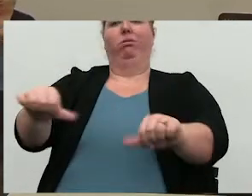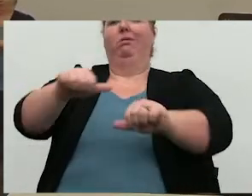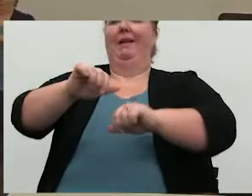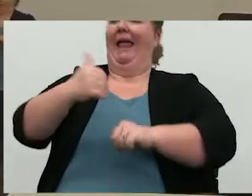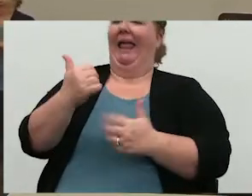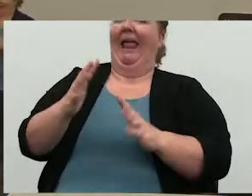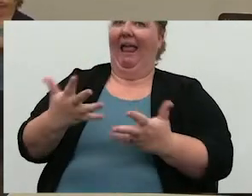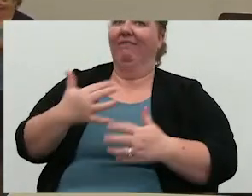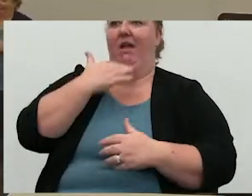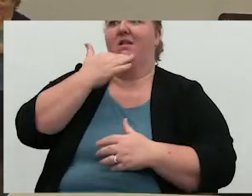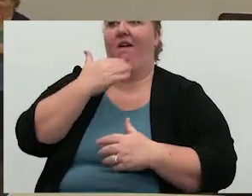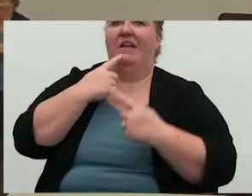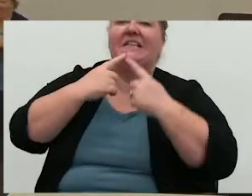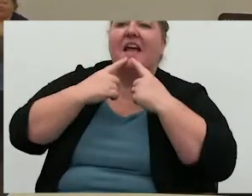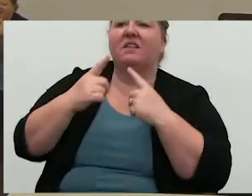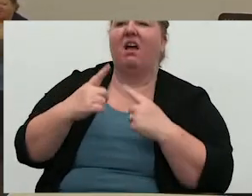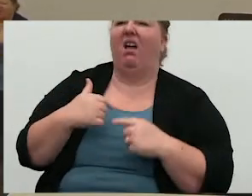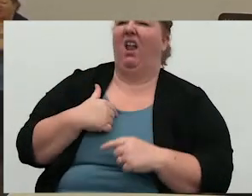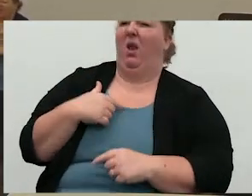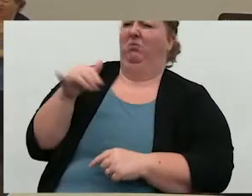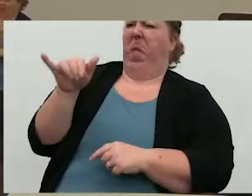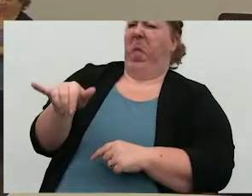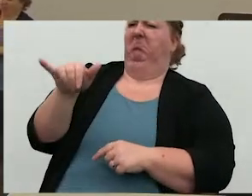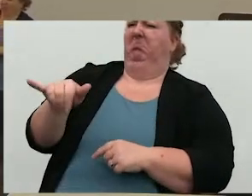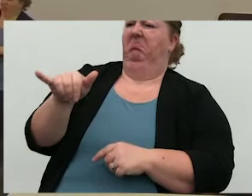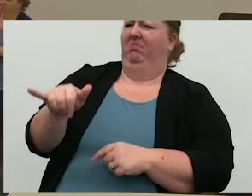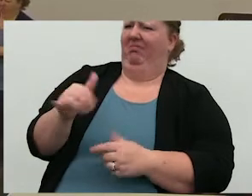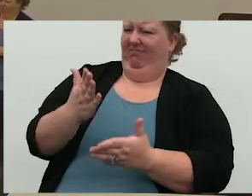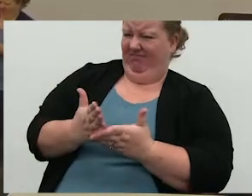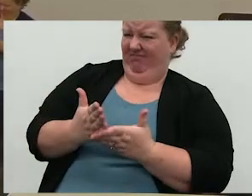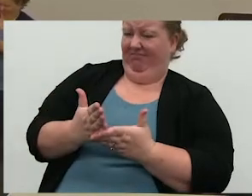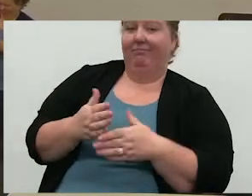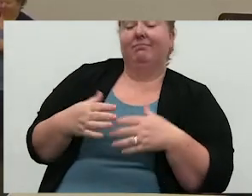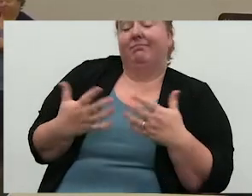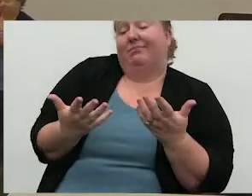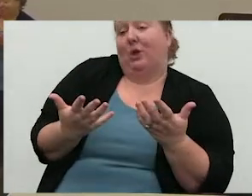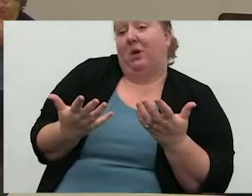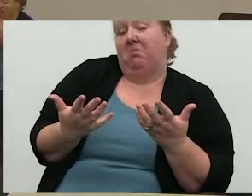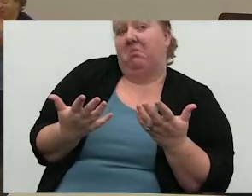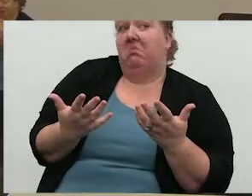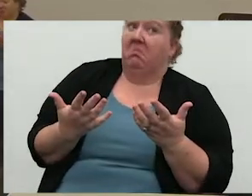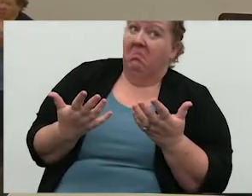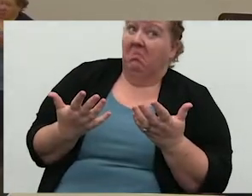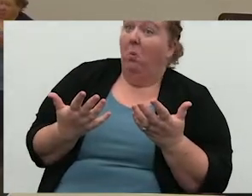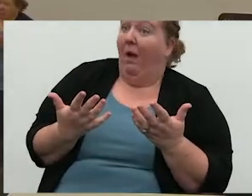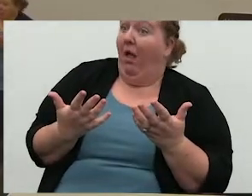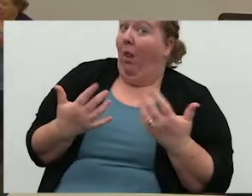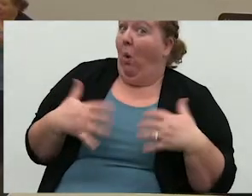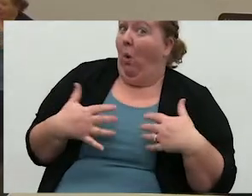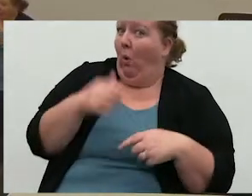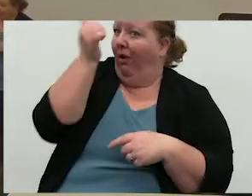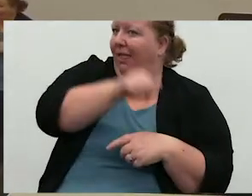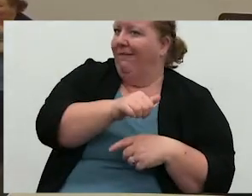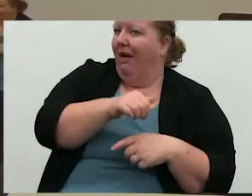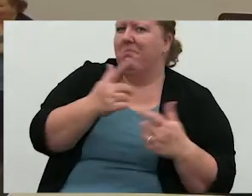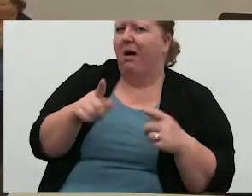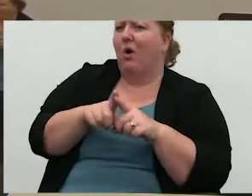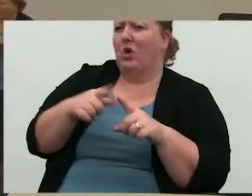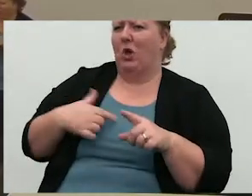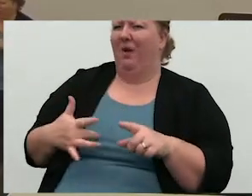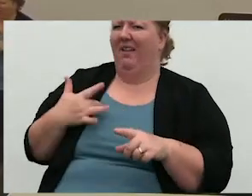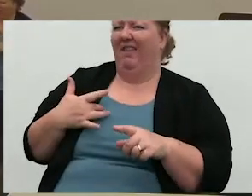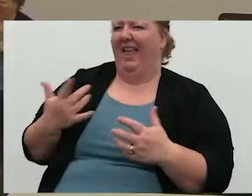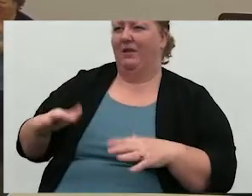had enough data. And I felt a bit sceptical about that. So part of me thought this is amazingly clever, the other part of me thought this is